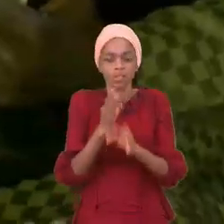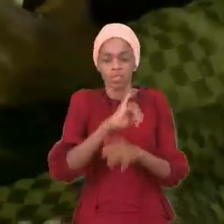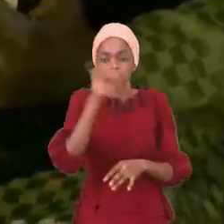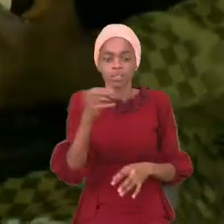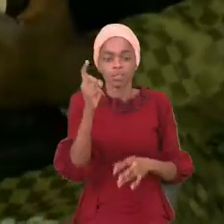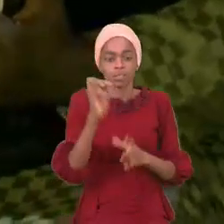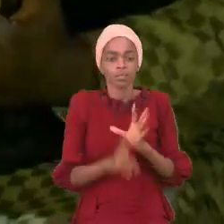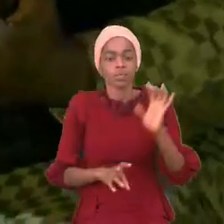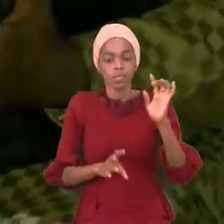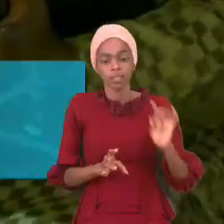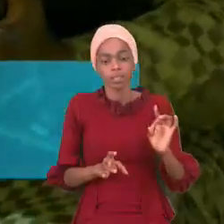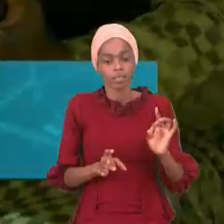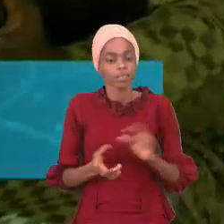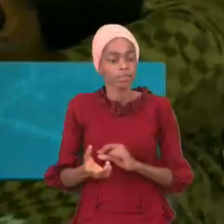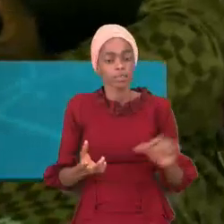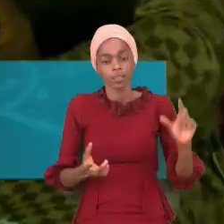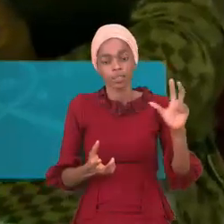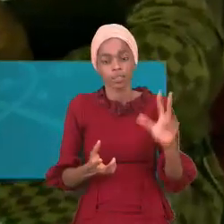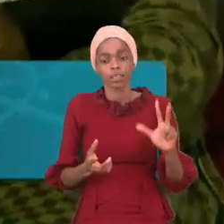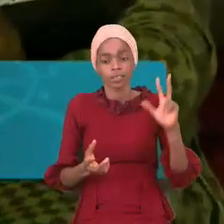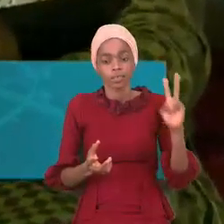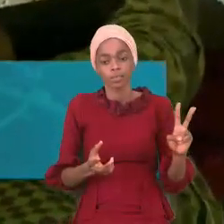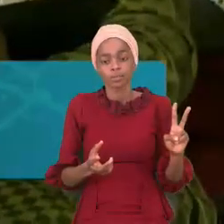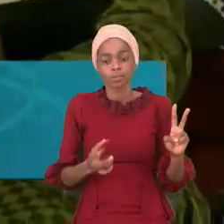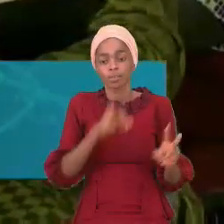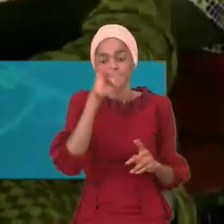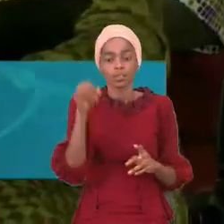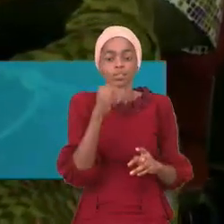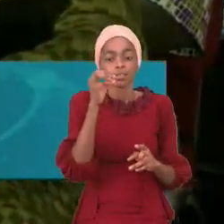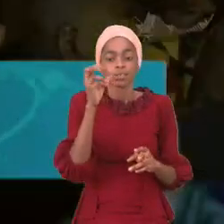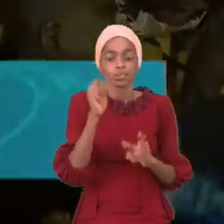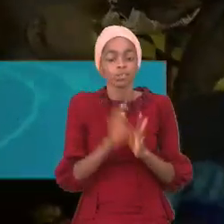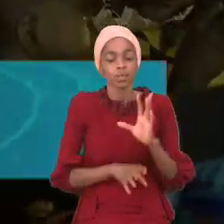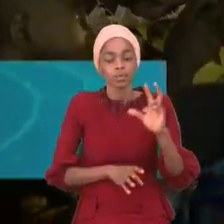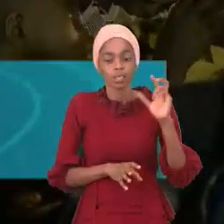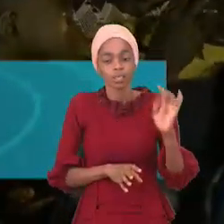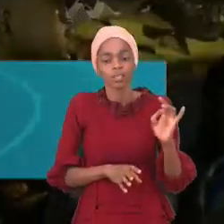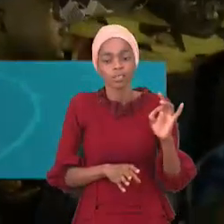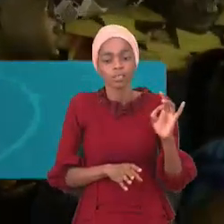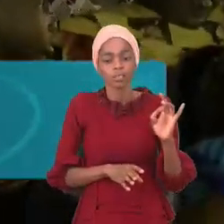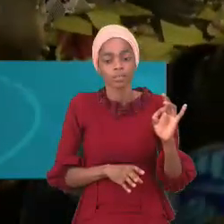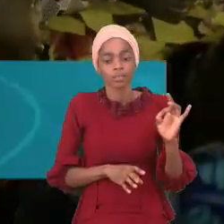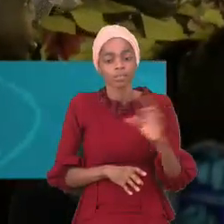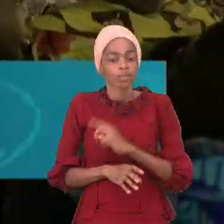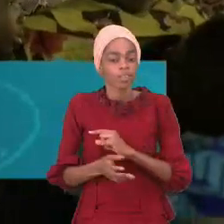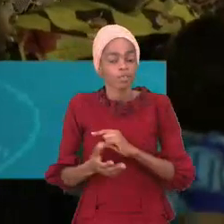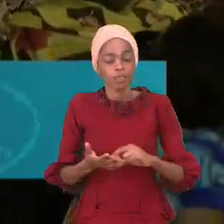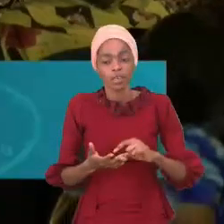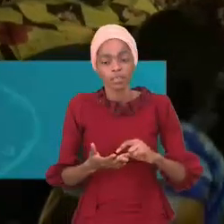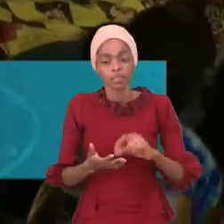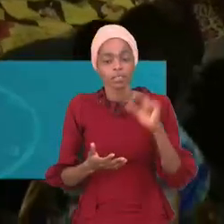8, and I'm reading from verse 32. John chapter 8, reading from